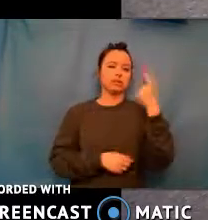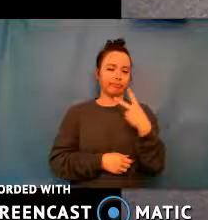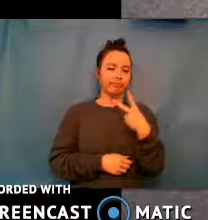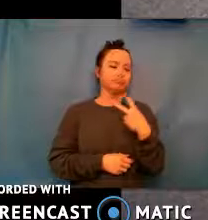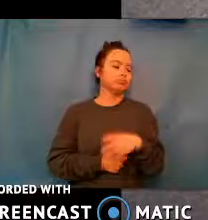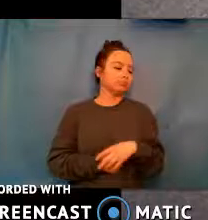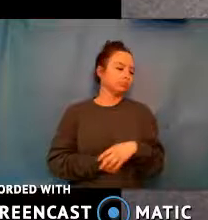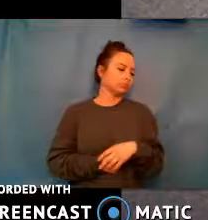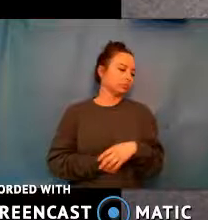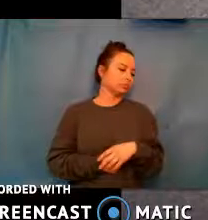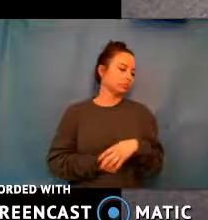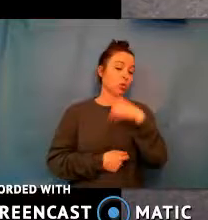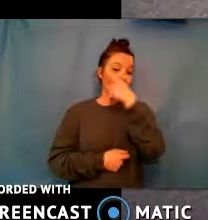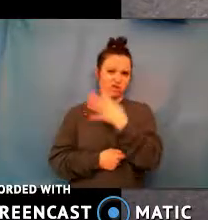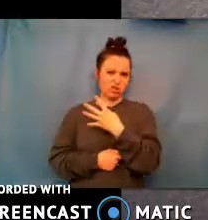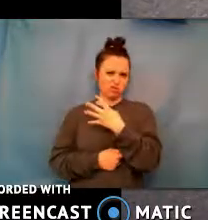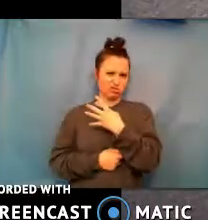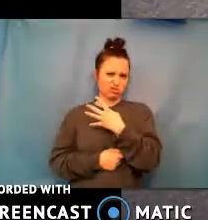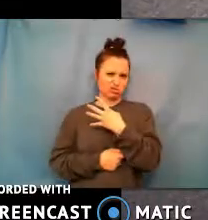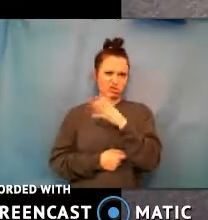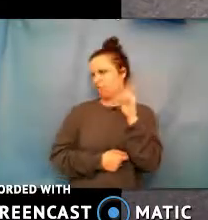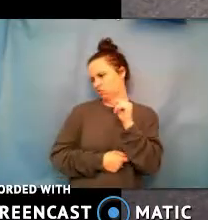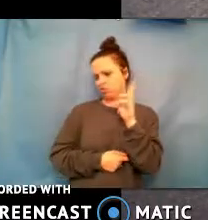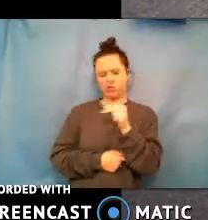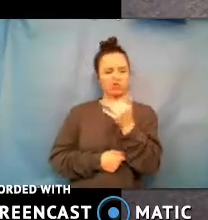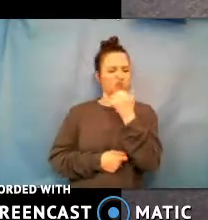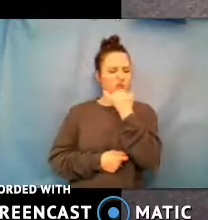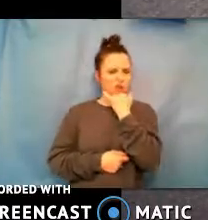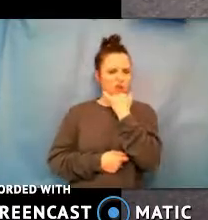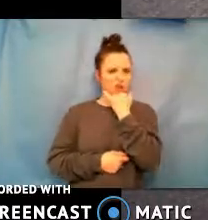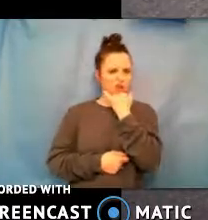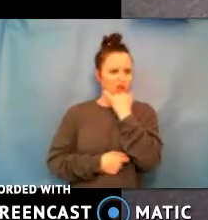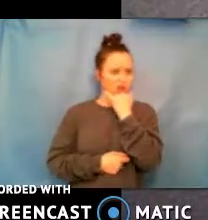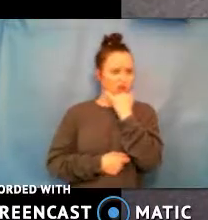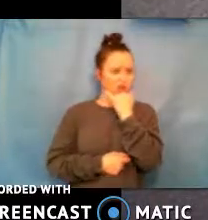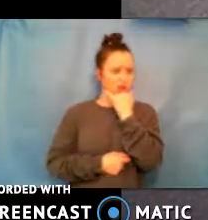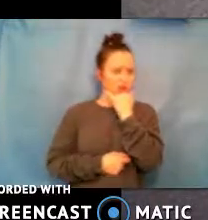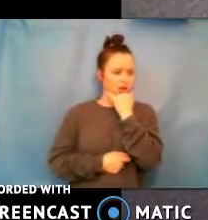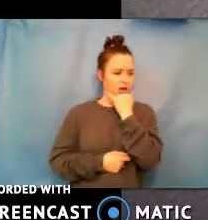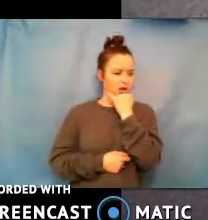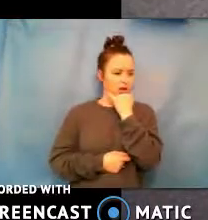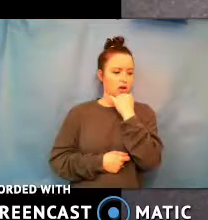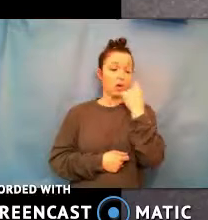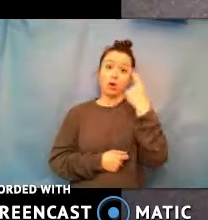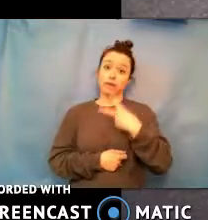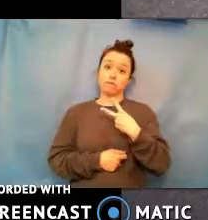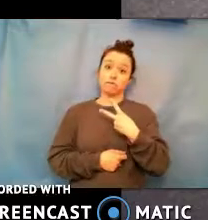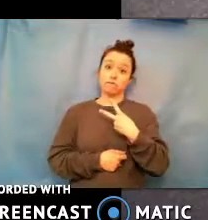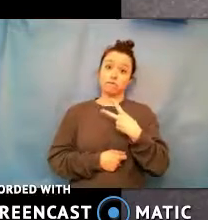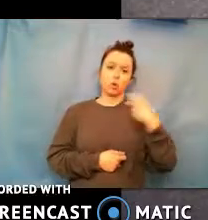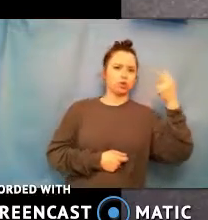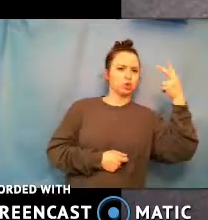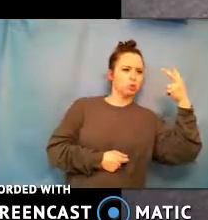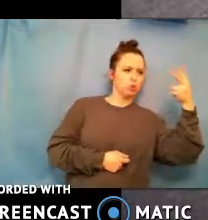halves. So is it 1/4? No, because it's cut into 2 pieces. How much is colored? 1/2 or